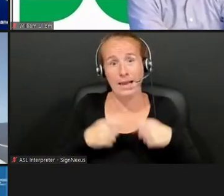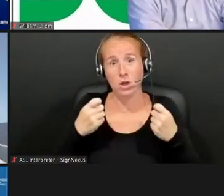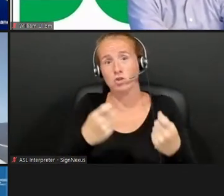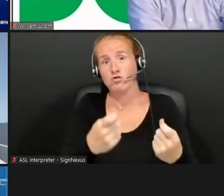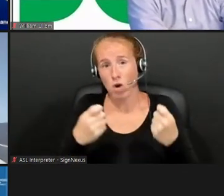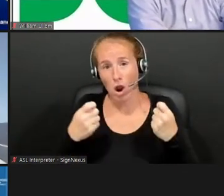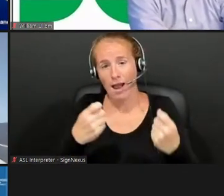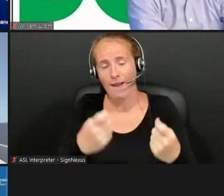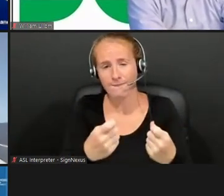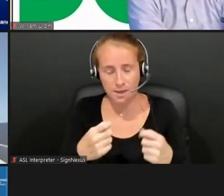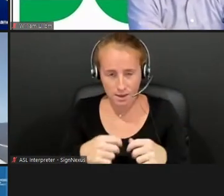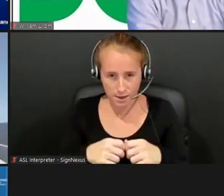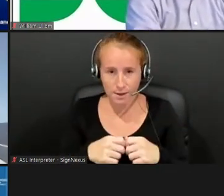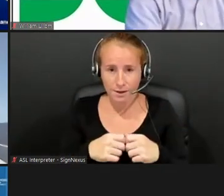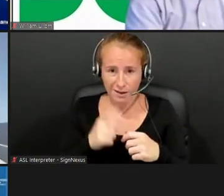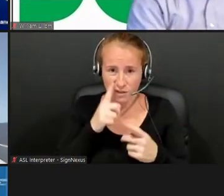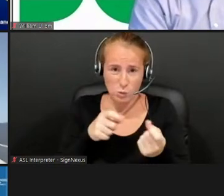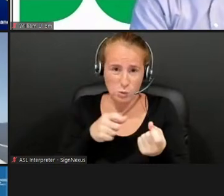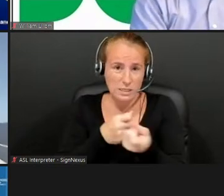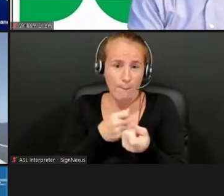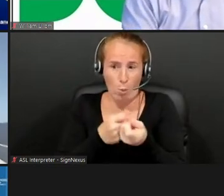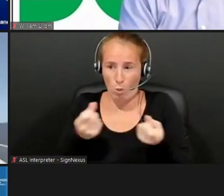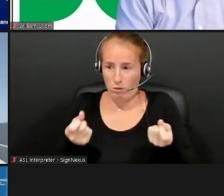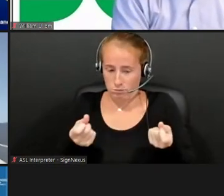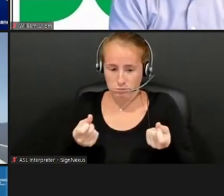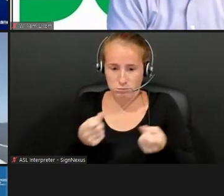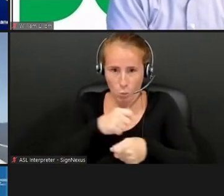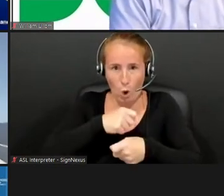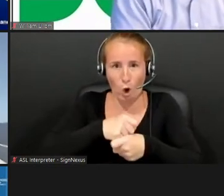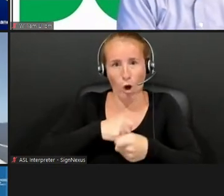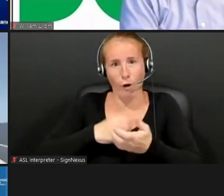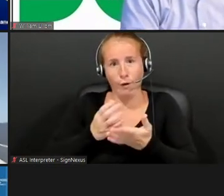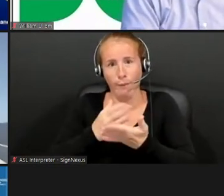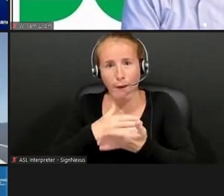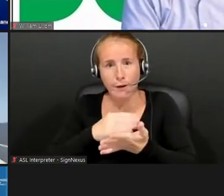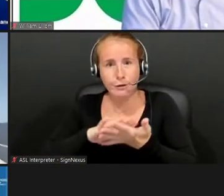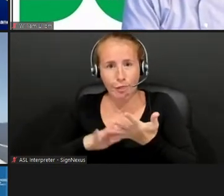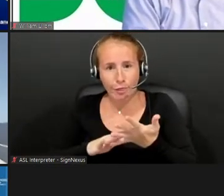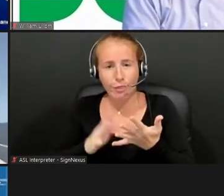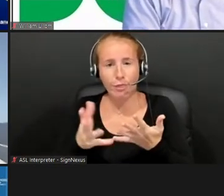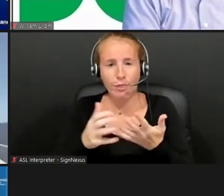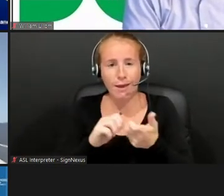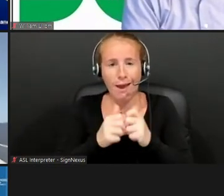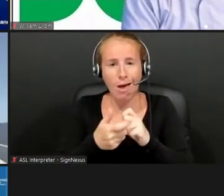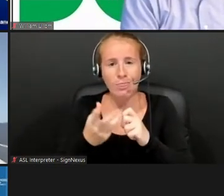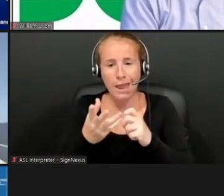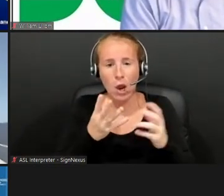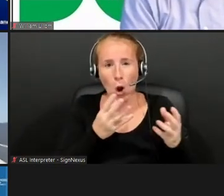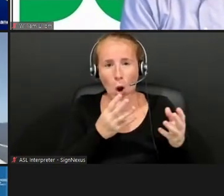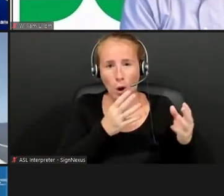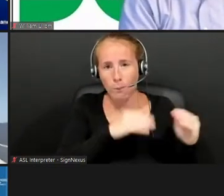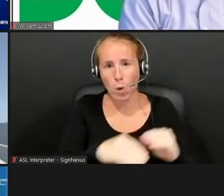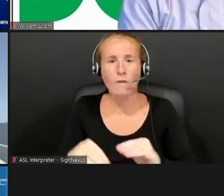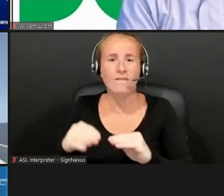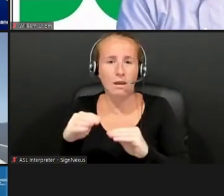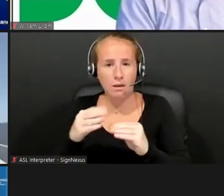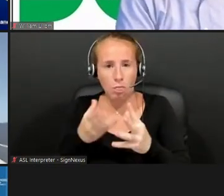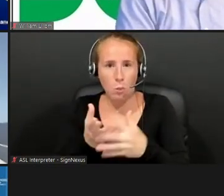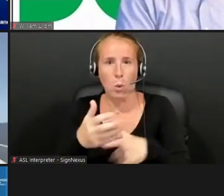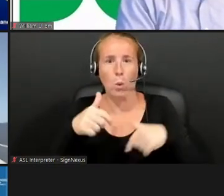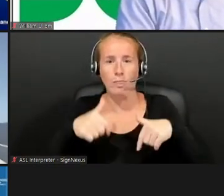to you know support their way of life or how they've been moving through out this crazy crazy insane time we've been through